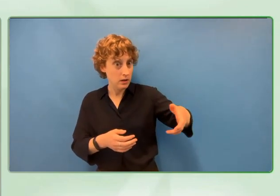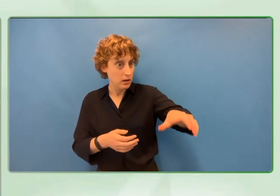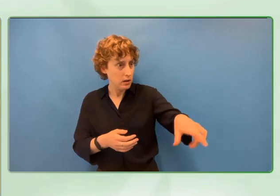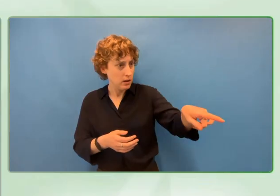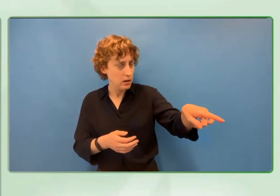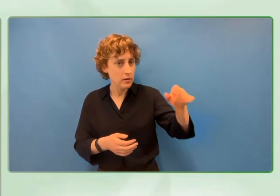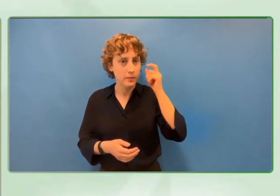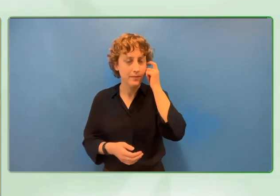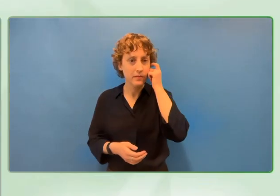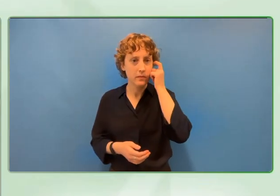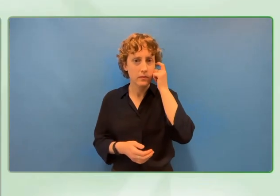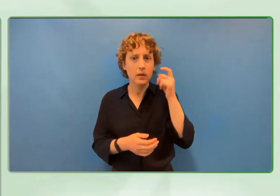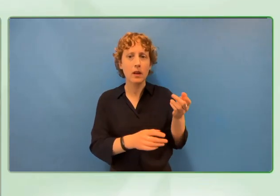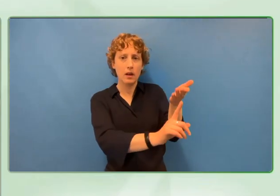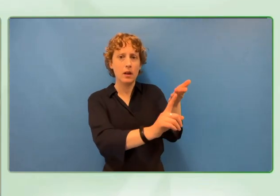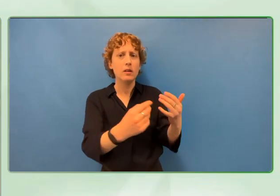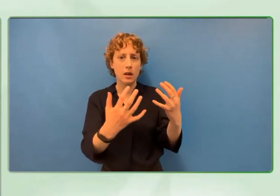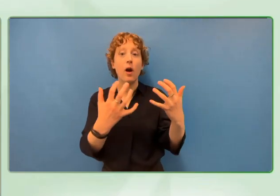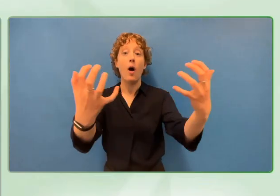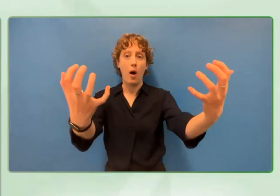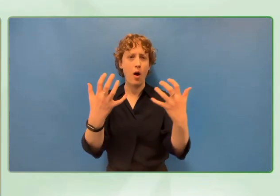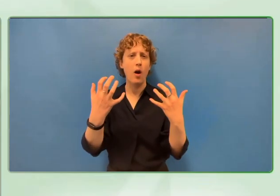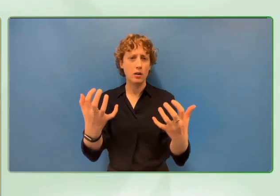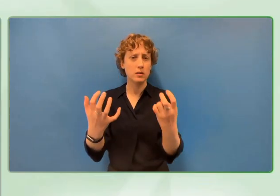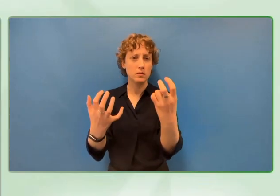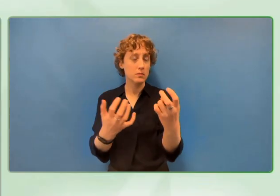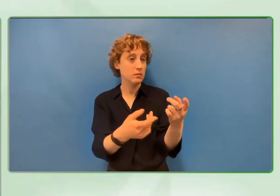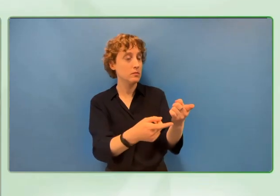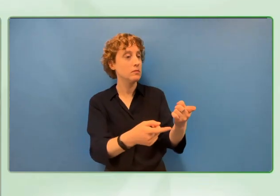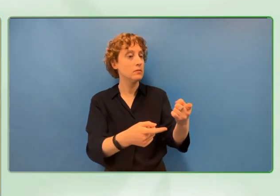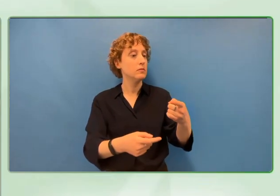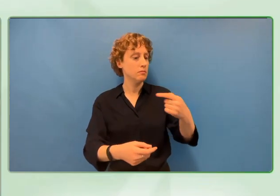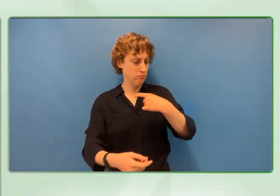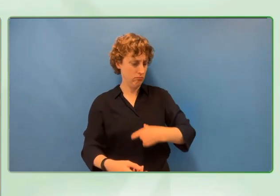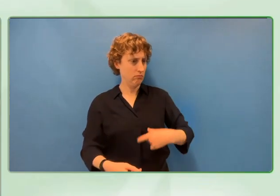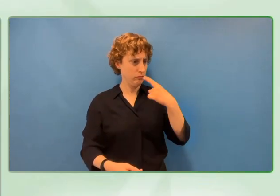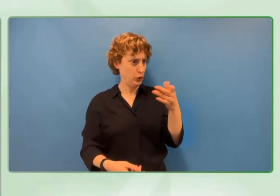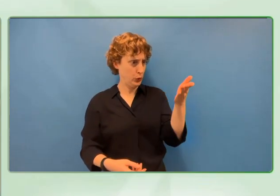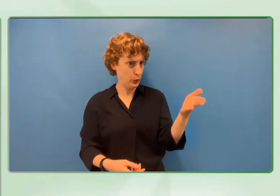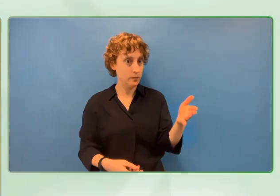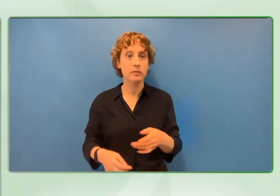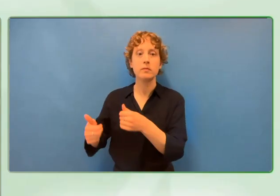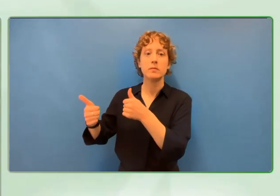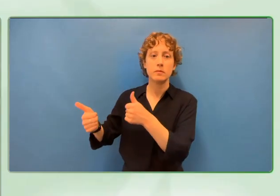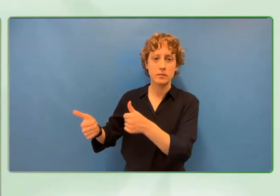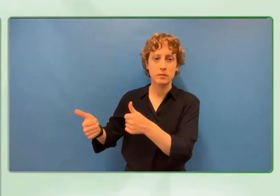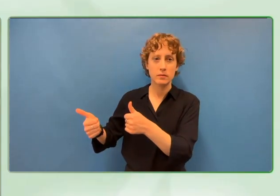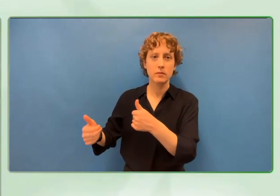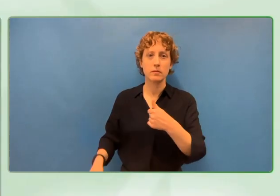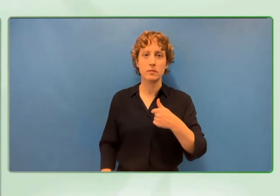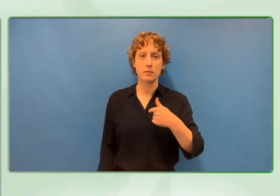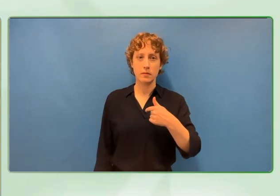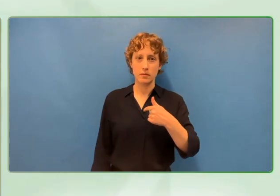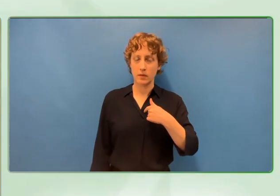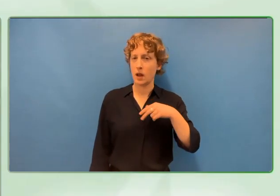say who you are, please, or if you're happy to, and maybe who you're addressing it to first? Yeah, my name is Gary Wagner, Vienna. 2 questions to our Finnish